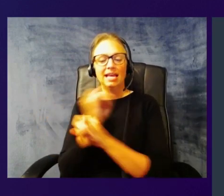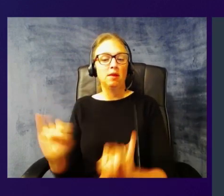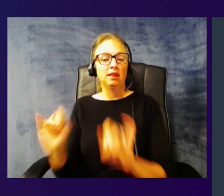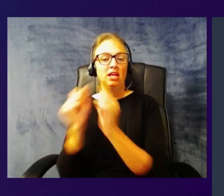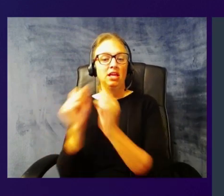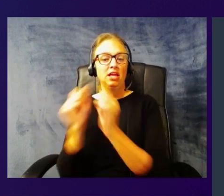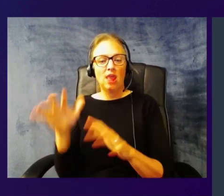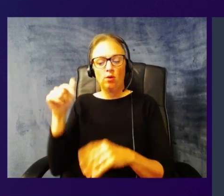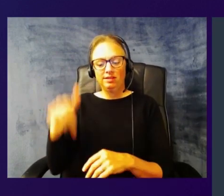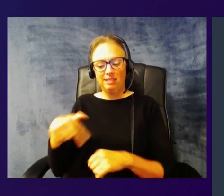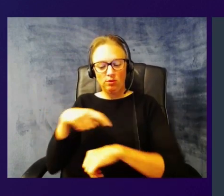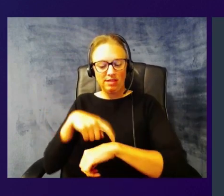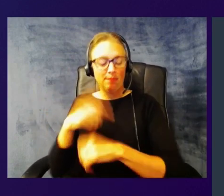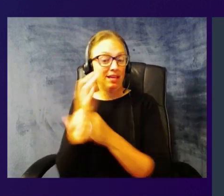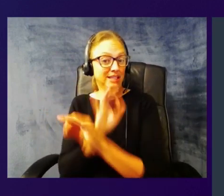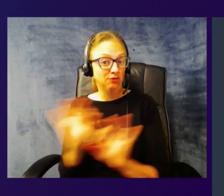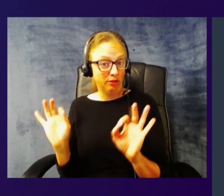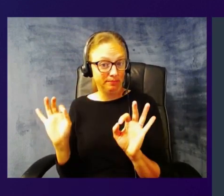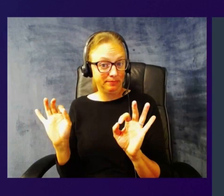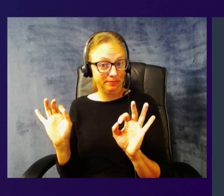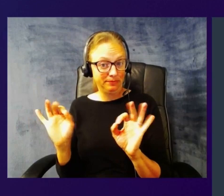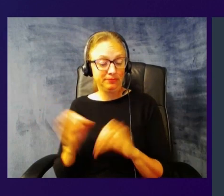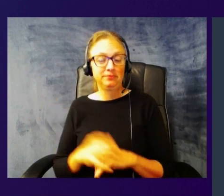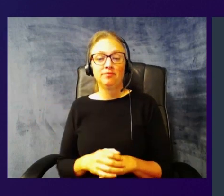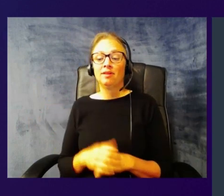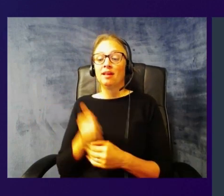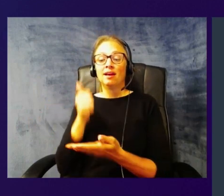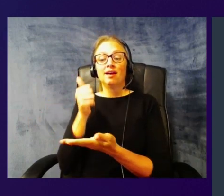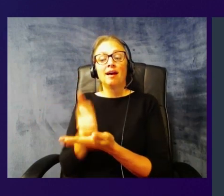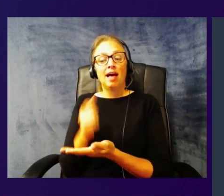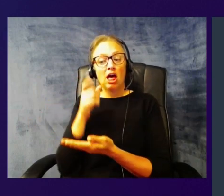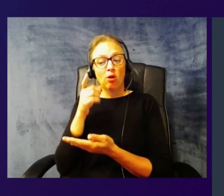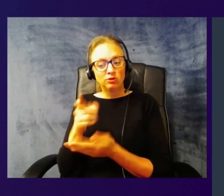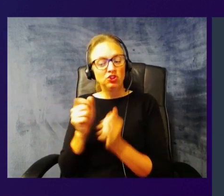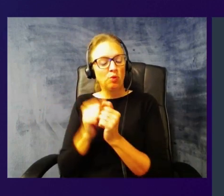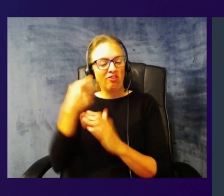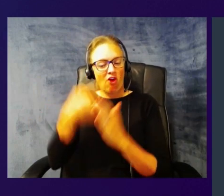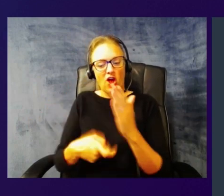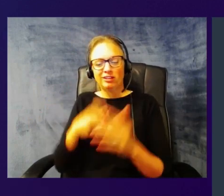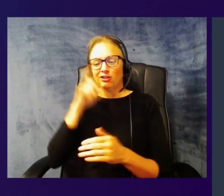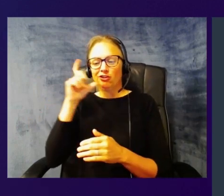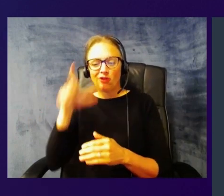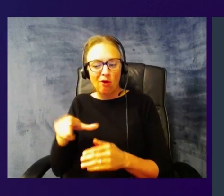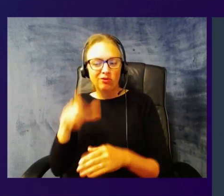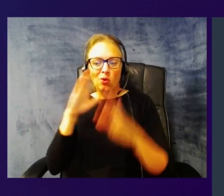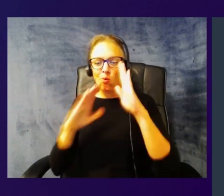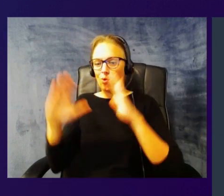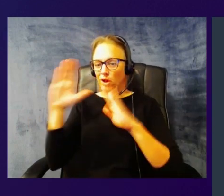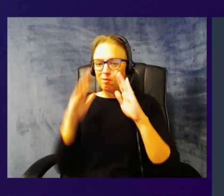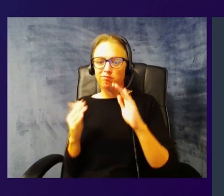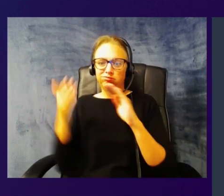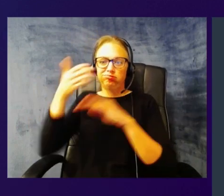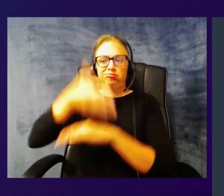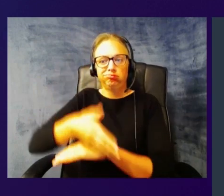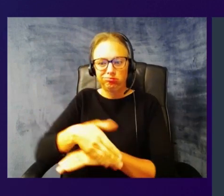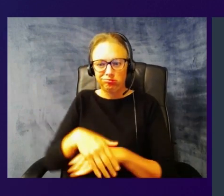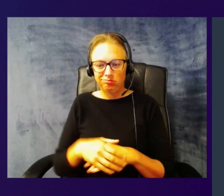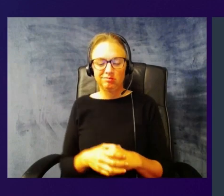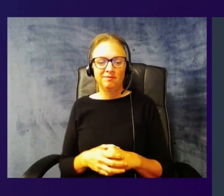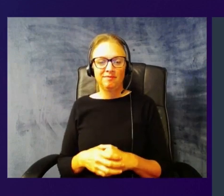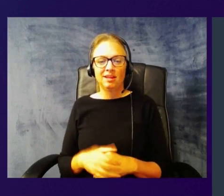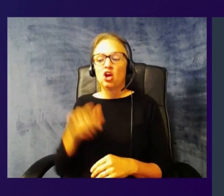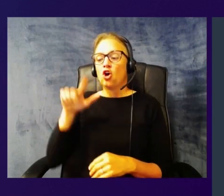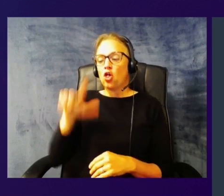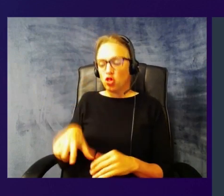downtime, and it's free. This helps you optimize costs so you don't have to worry about over-provisioning. Use lower price